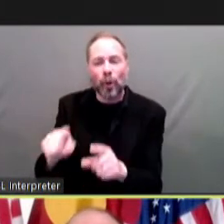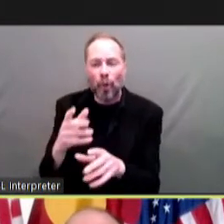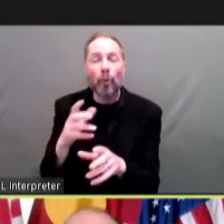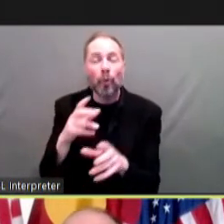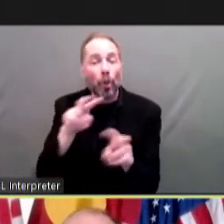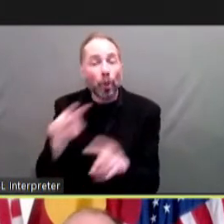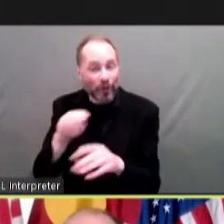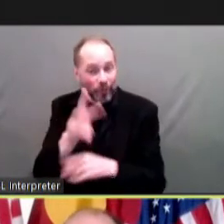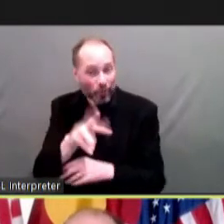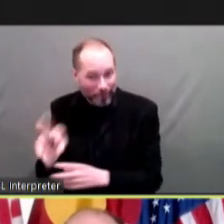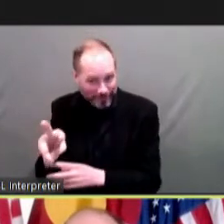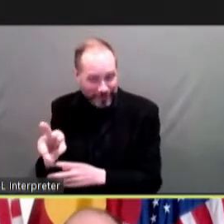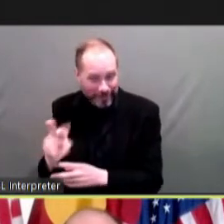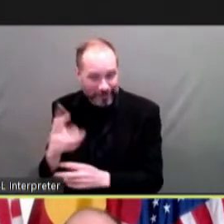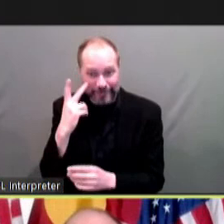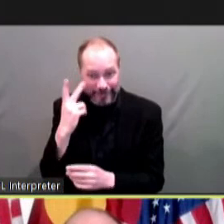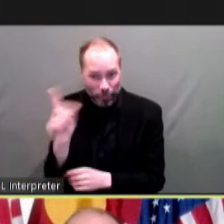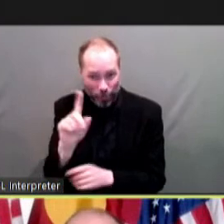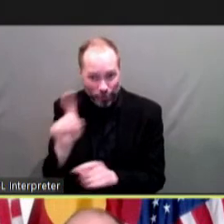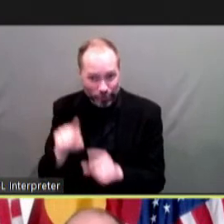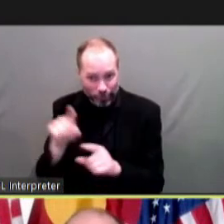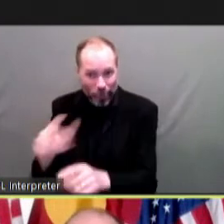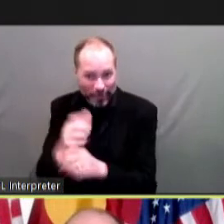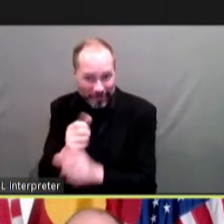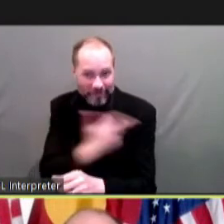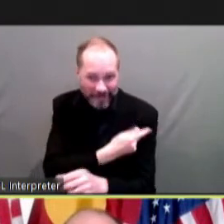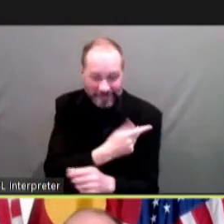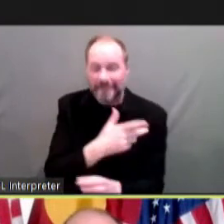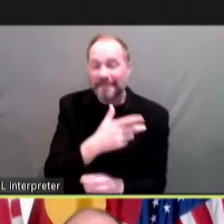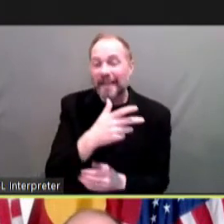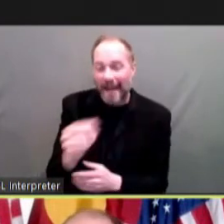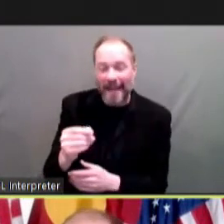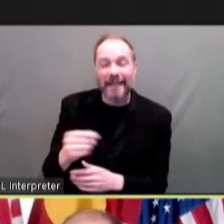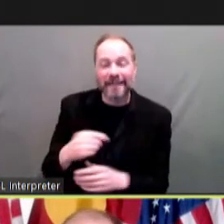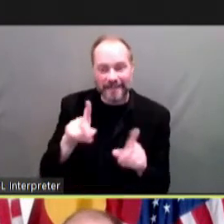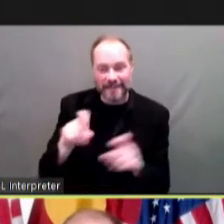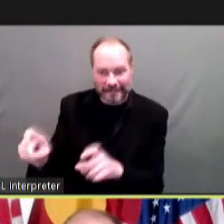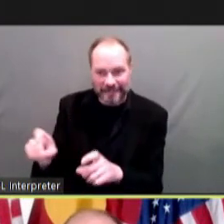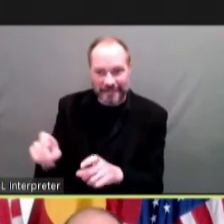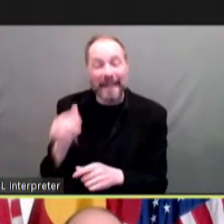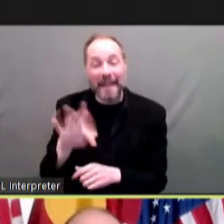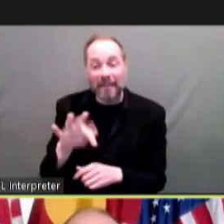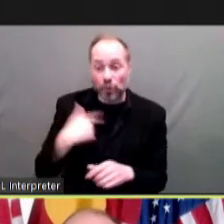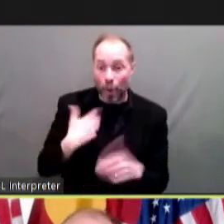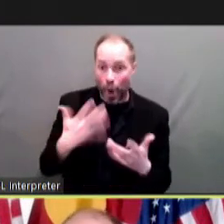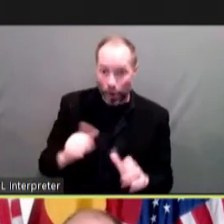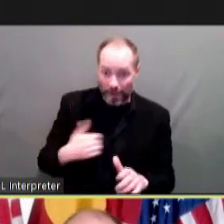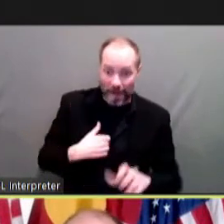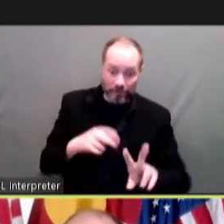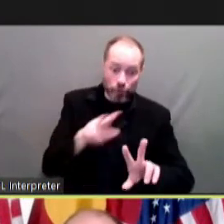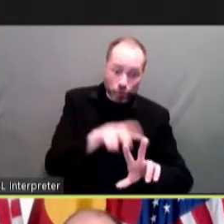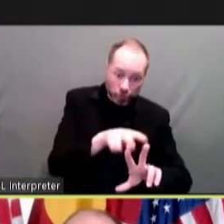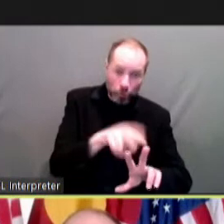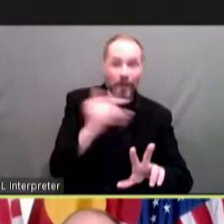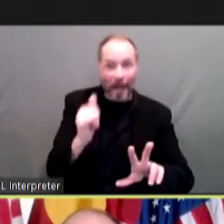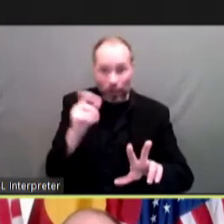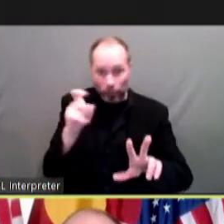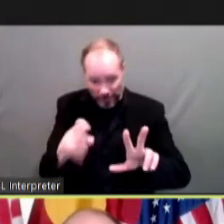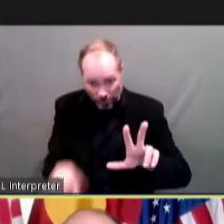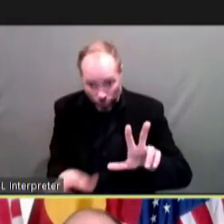covid19.colorado.gov/vaccine. And for those of you who've had 2 doses and are wondering about getting a third, there's no better time than now. We're heading right into the